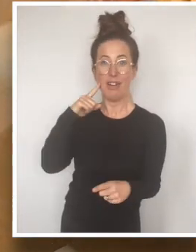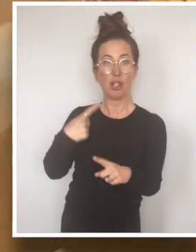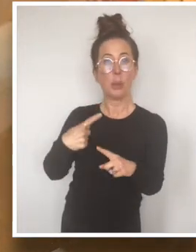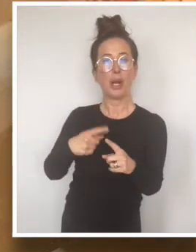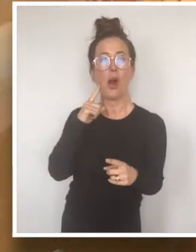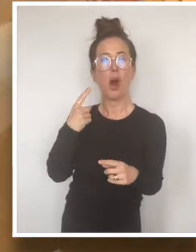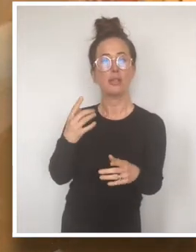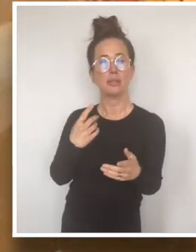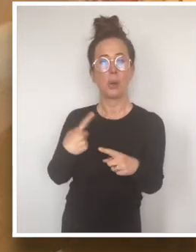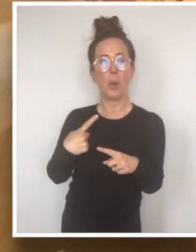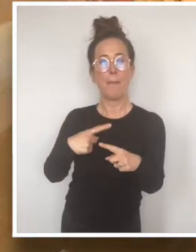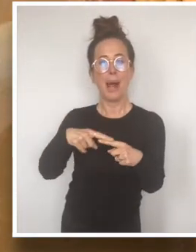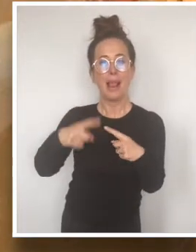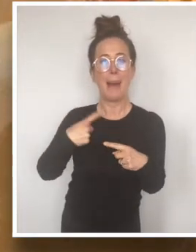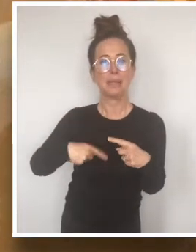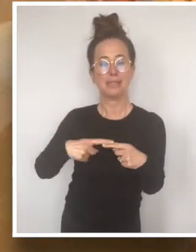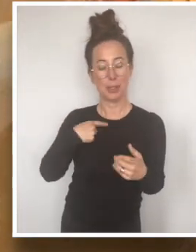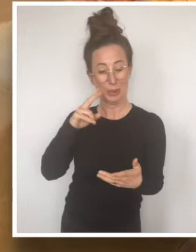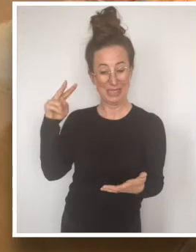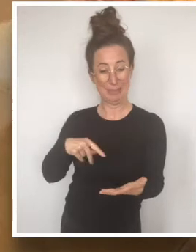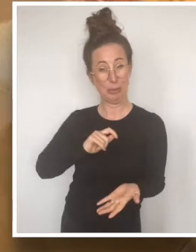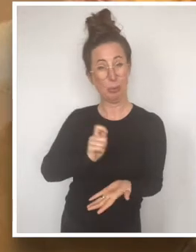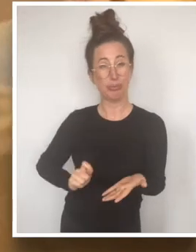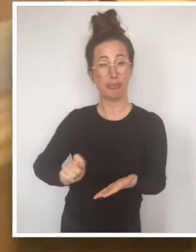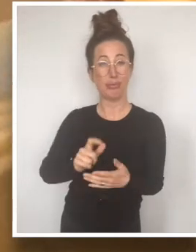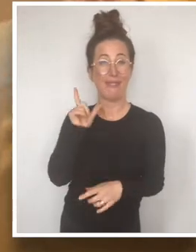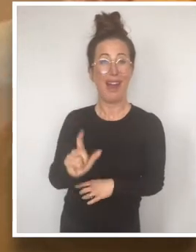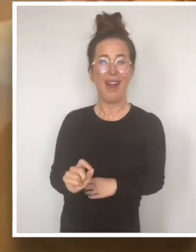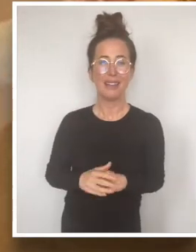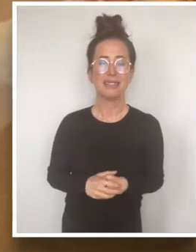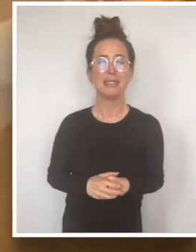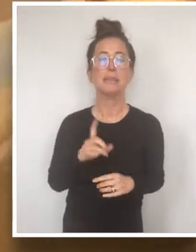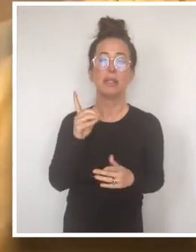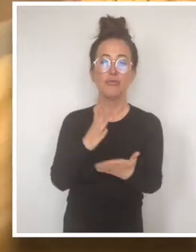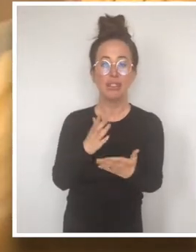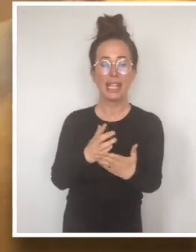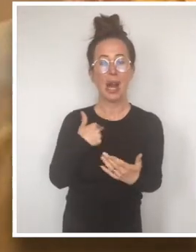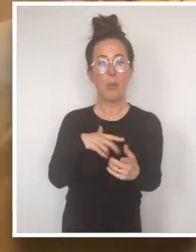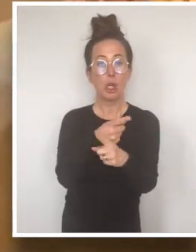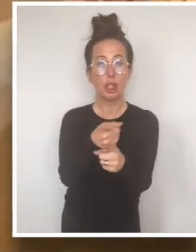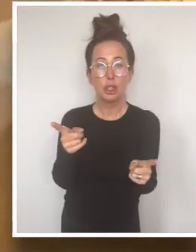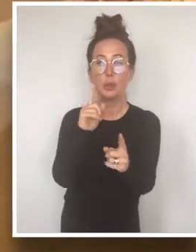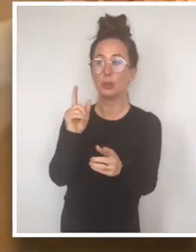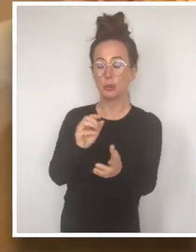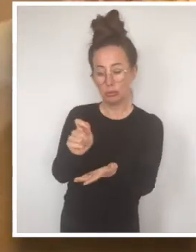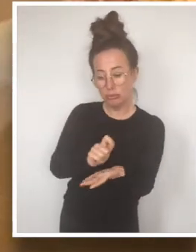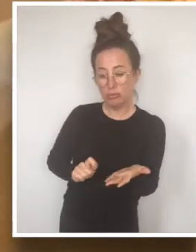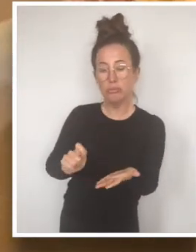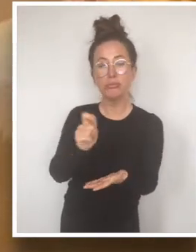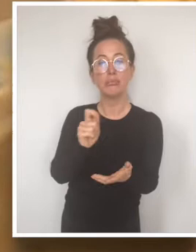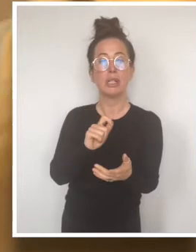around. But it's just about finding your safe space, creating a little bit of peace. I've got a candle that I might